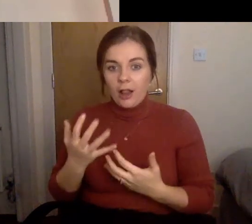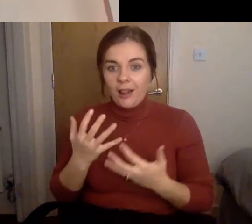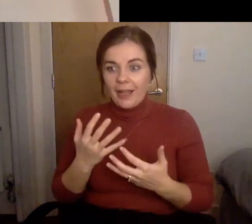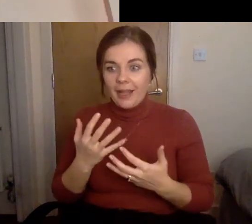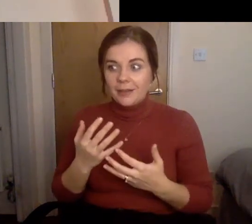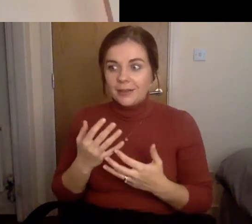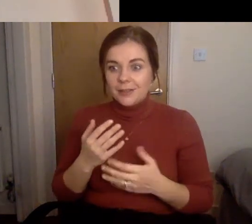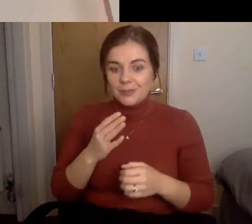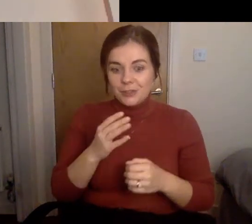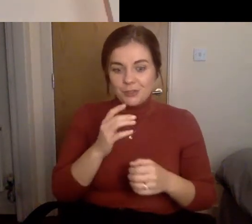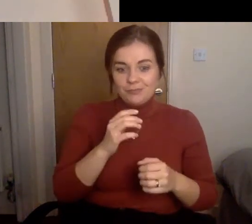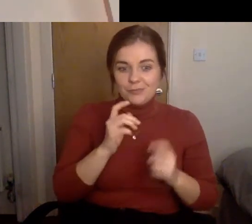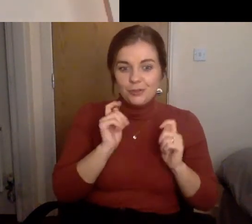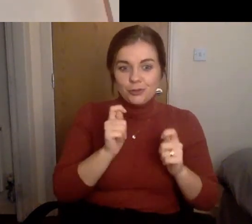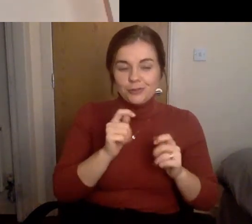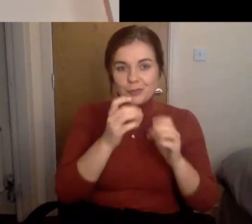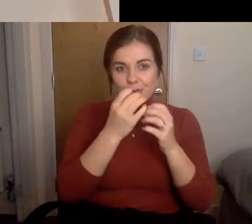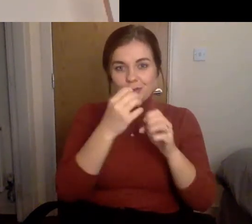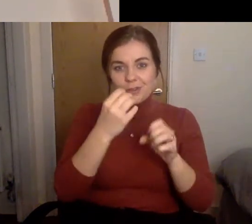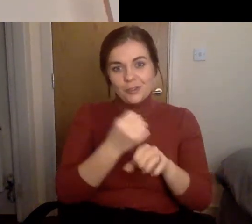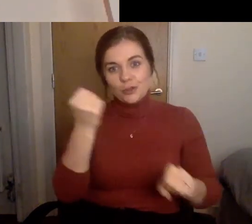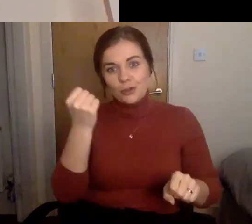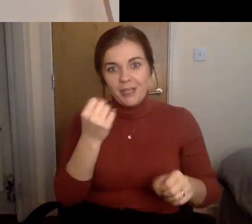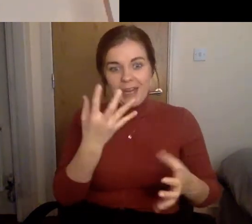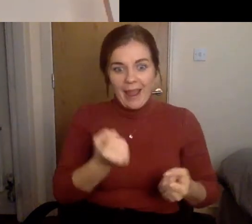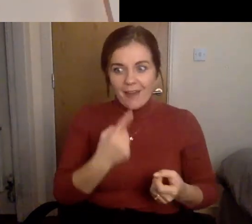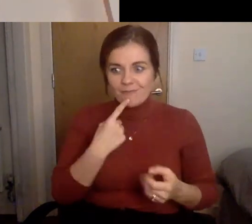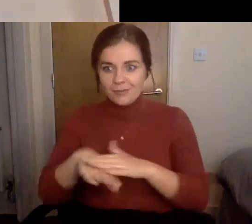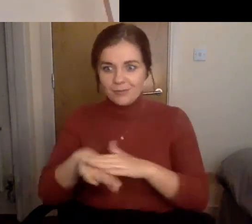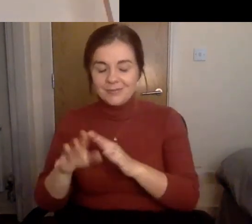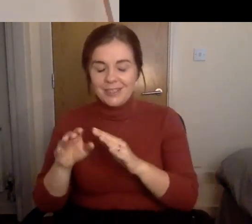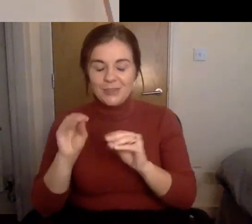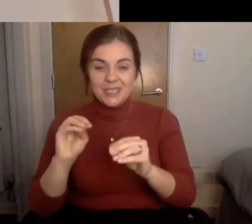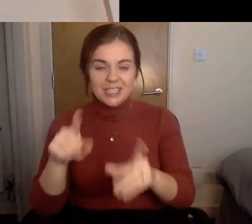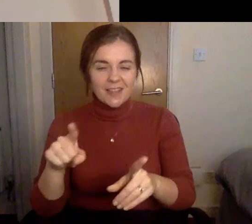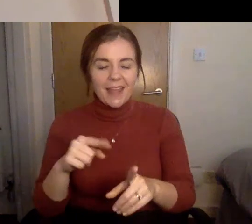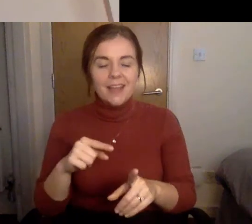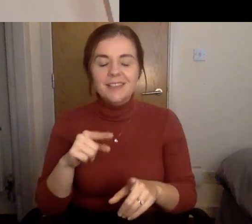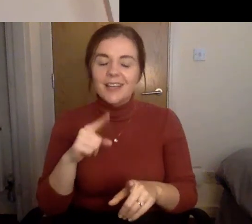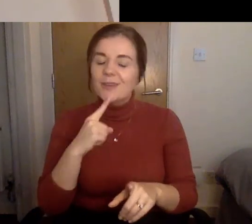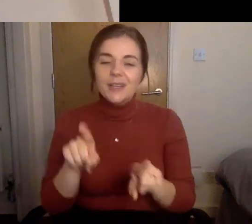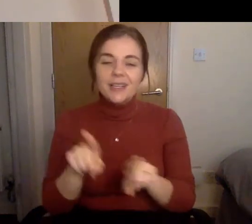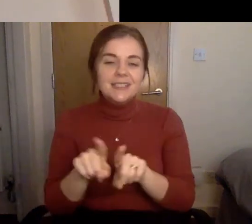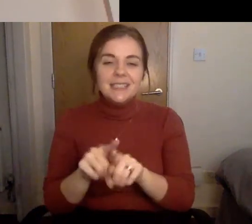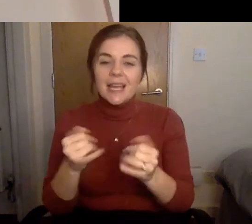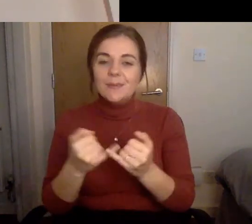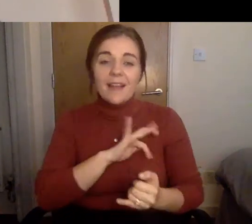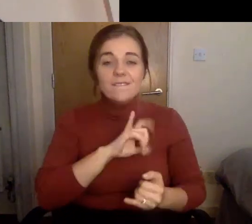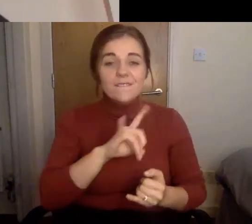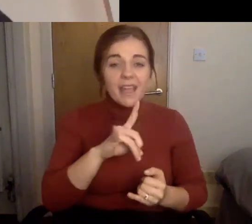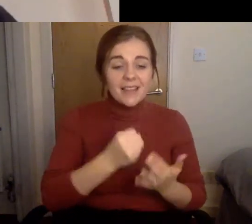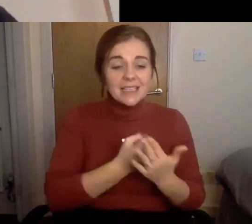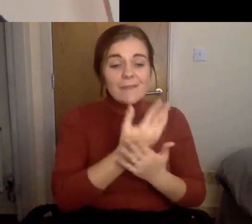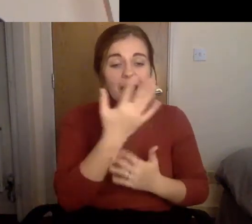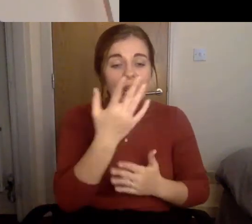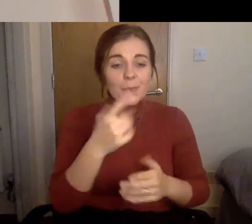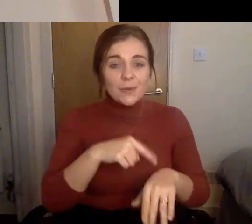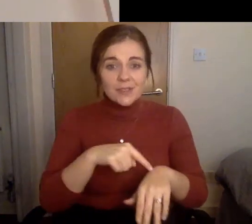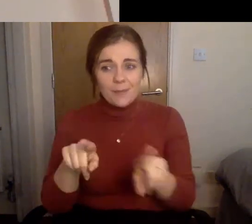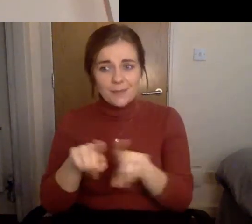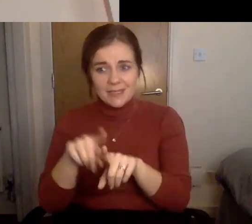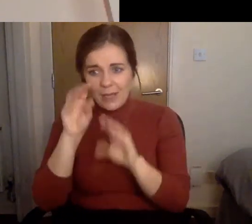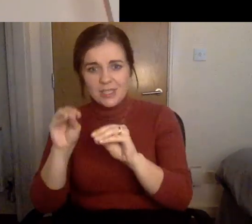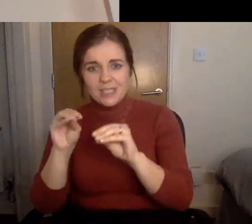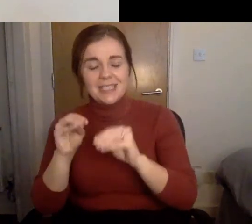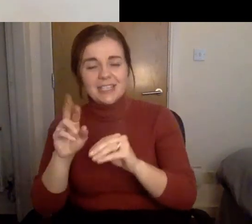that space? But I think that, again, like, it's like faith itself. It's something that develops and goes through a process of self-knowledge. You know, itself.